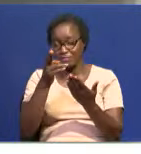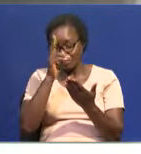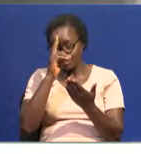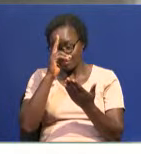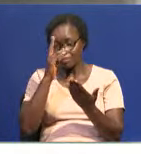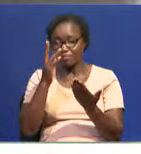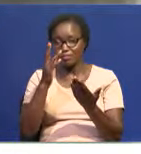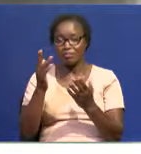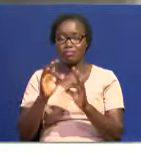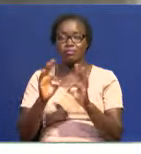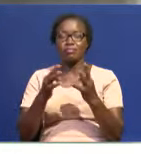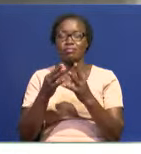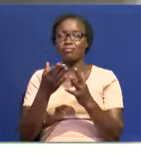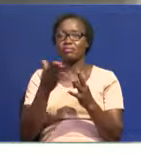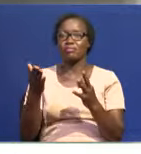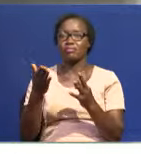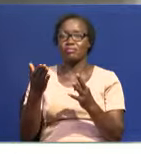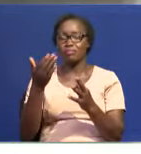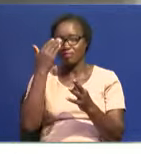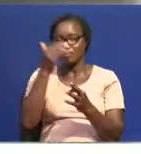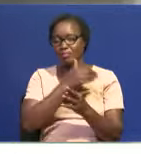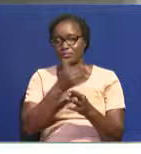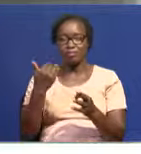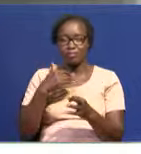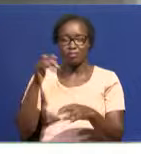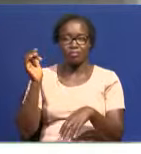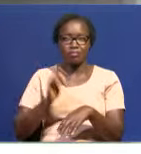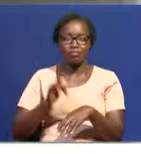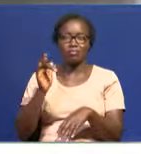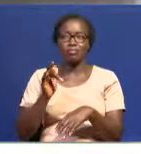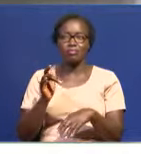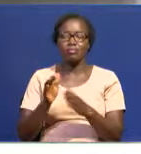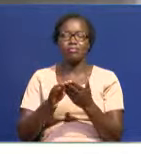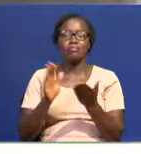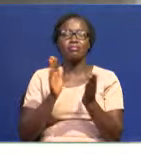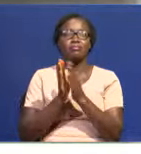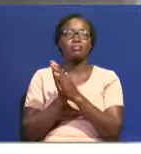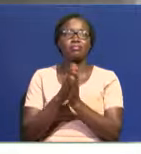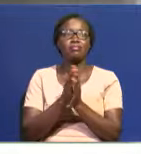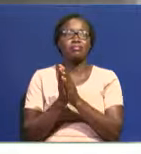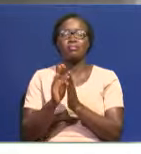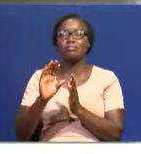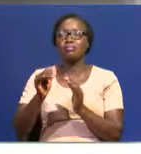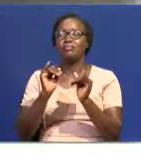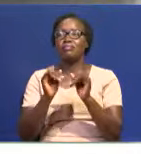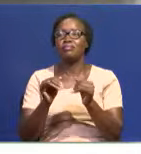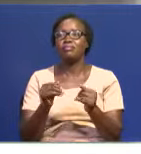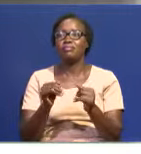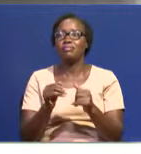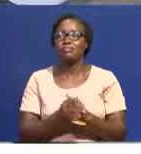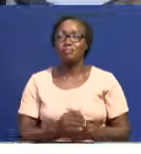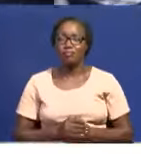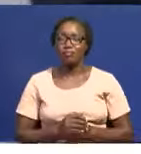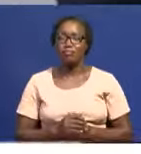Lady of Assumption Catholic Parish, Embu. This and more stories in the County News